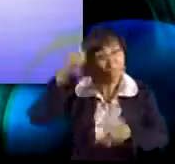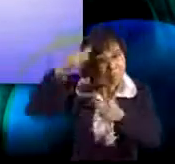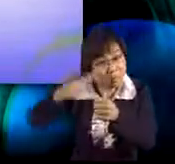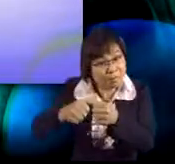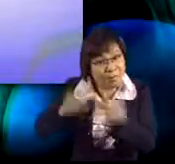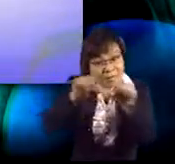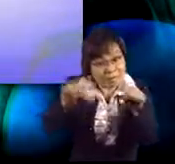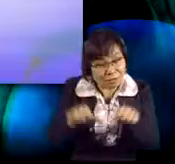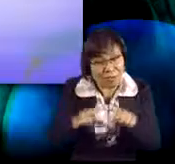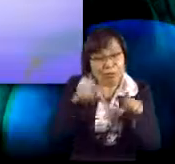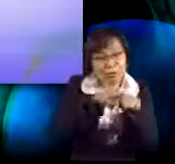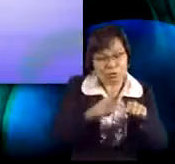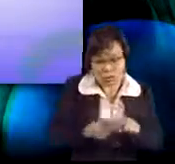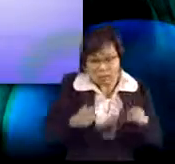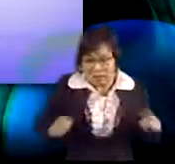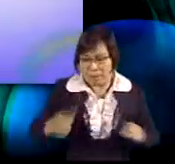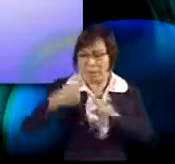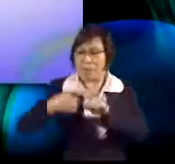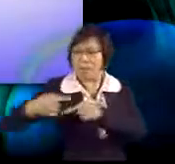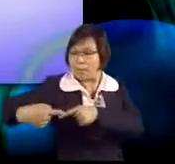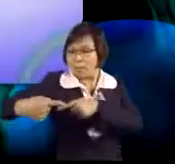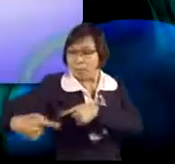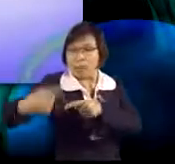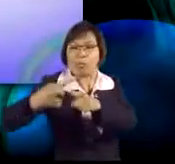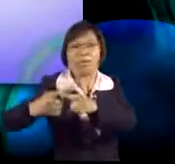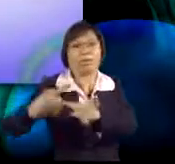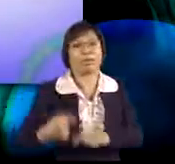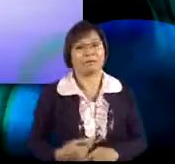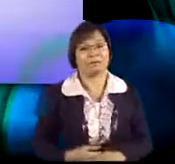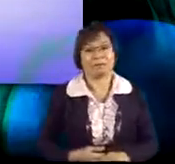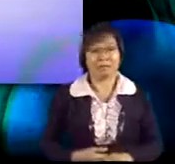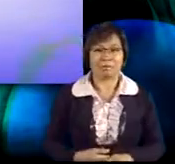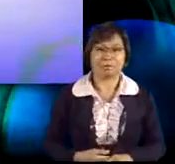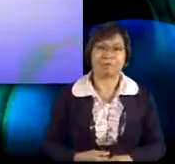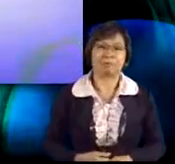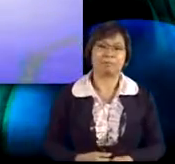Remember, area equals to length multiplied by width.